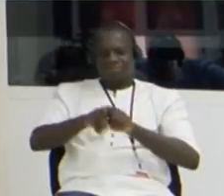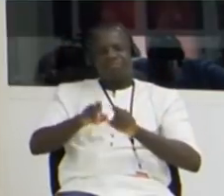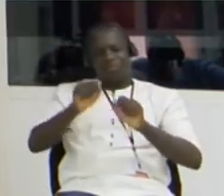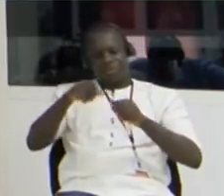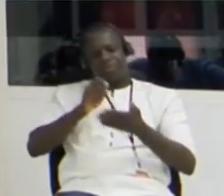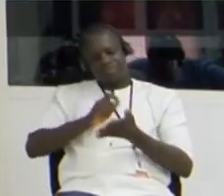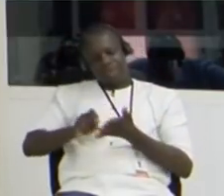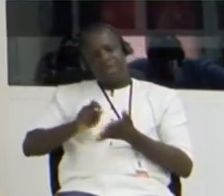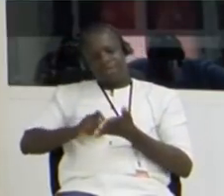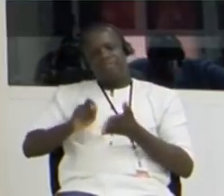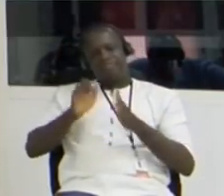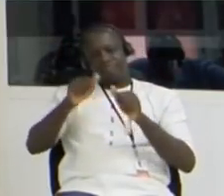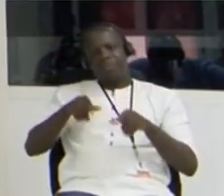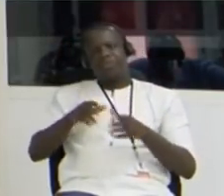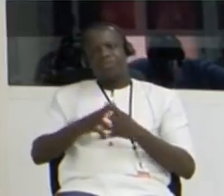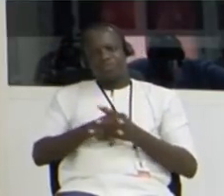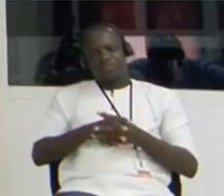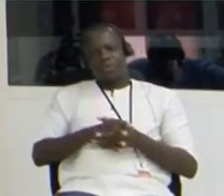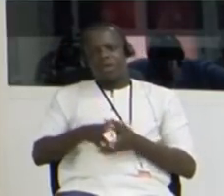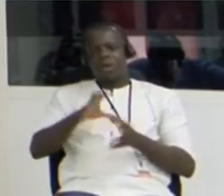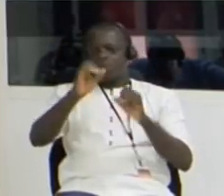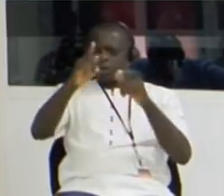then. Okay, I can.